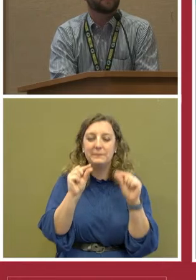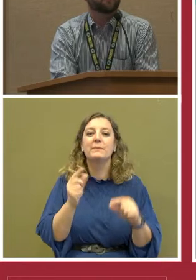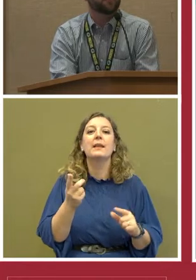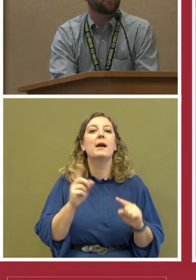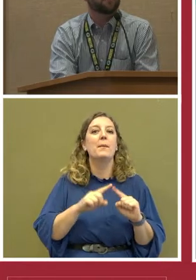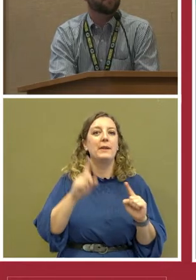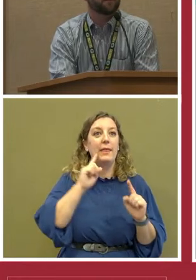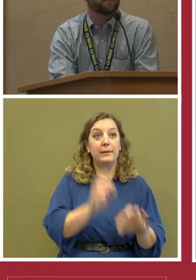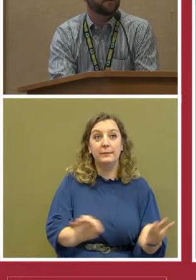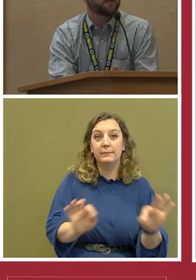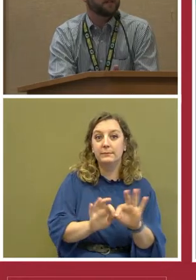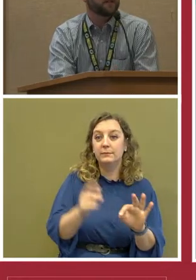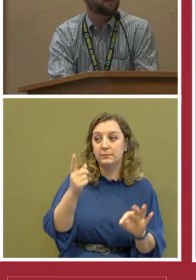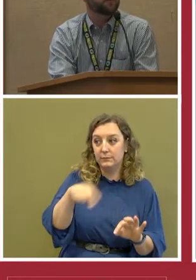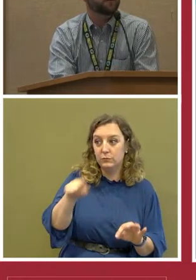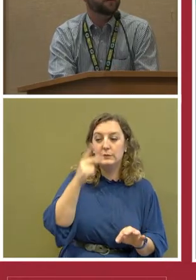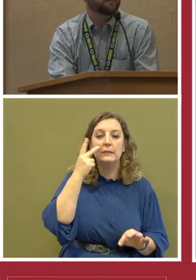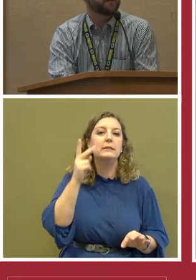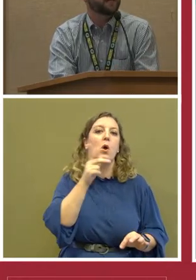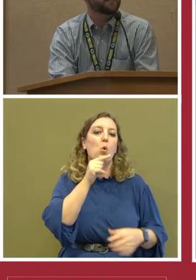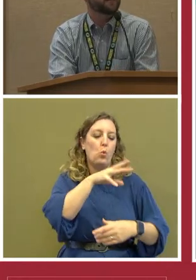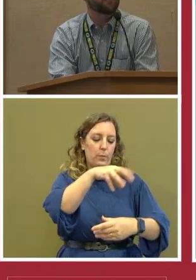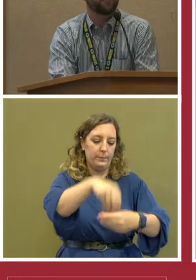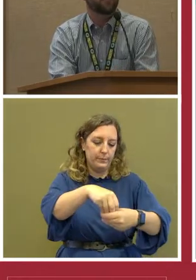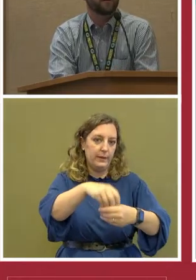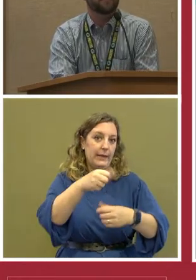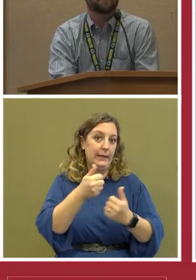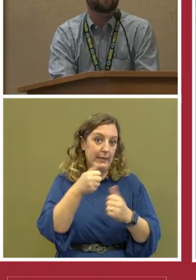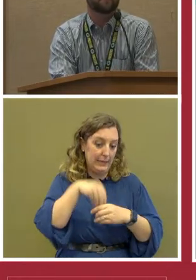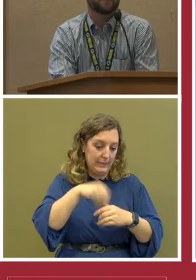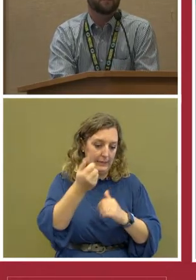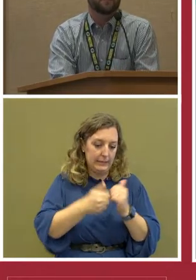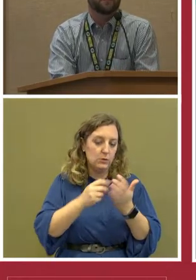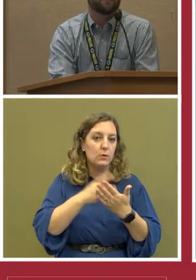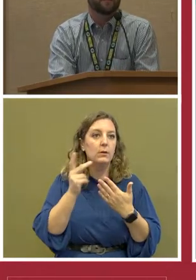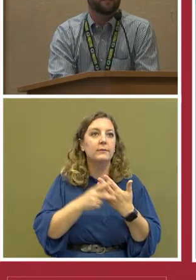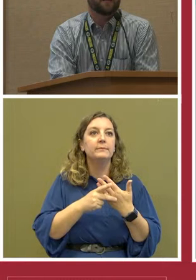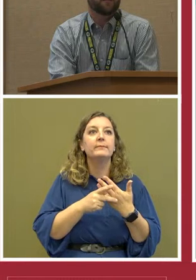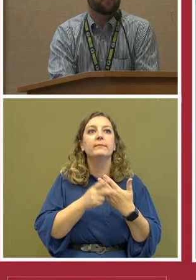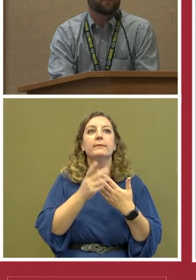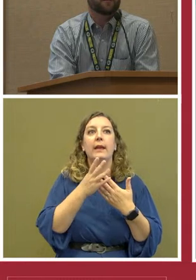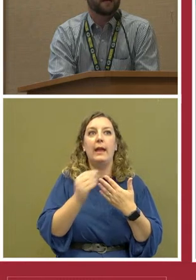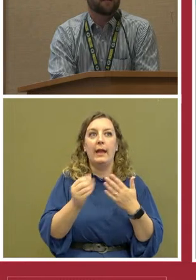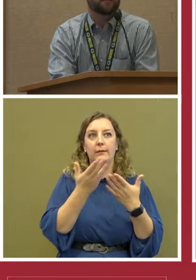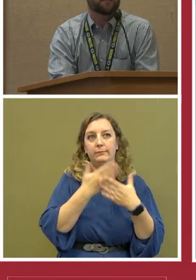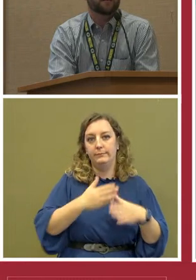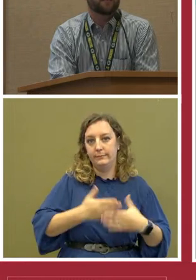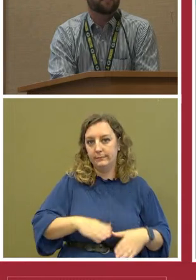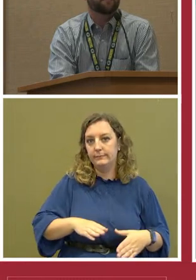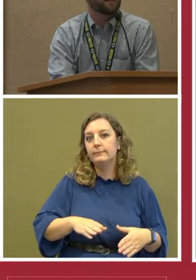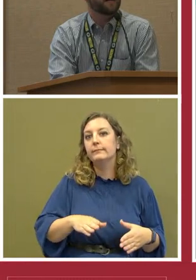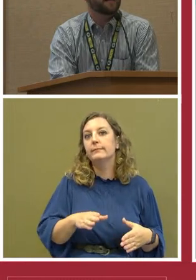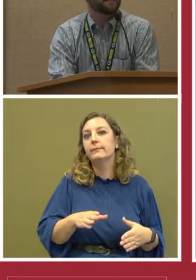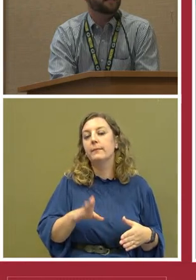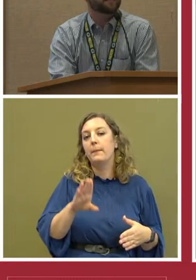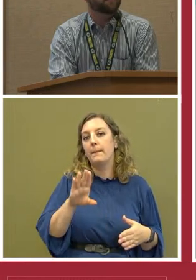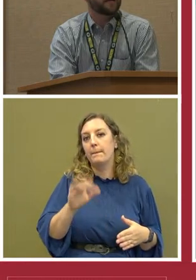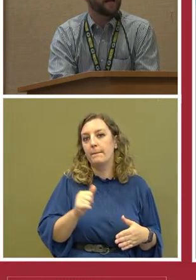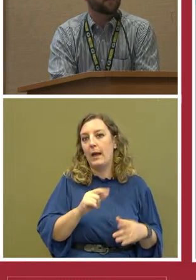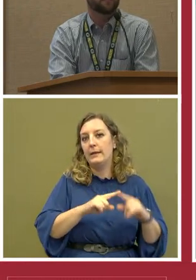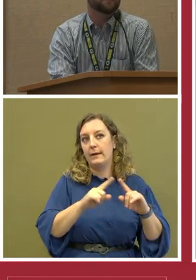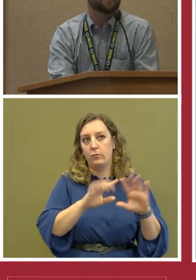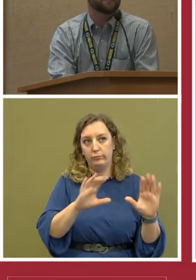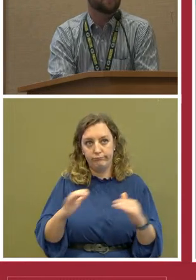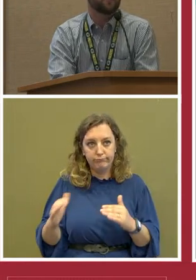but I think it's important for you to see who's participating in our programs. And they are broken down by